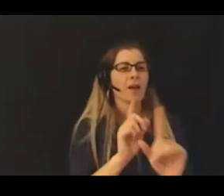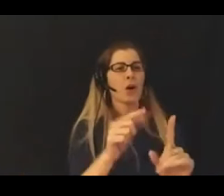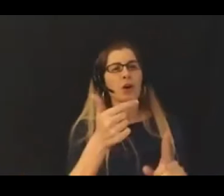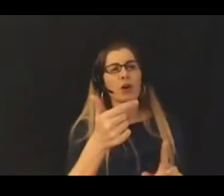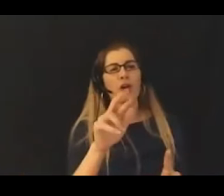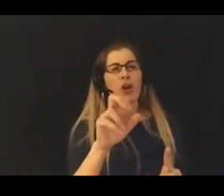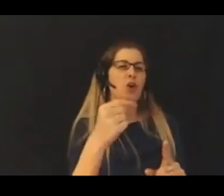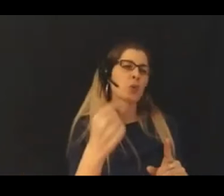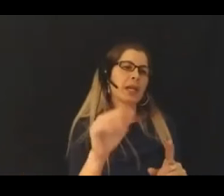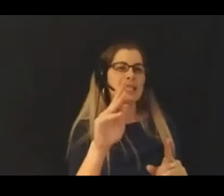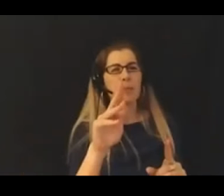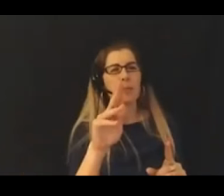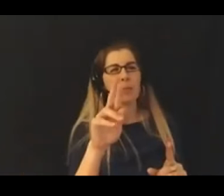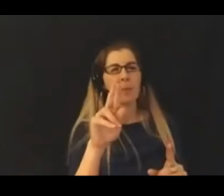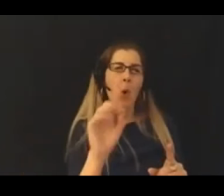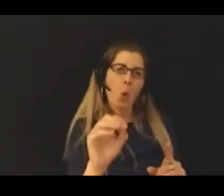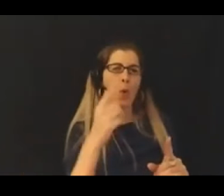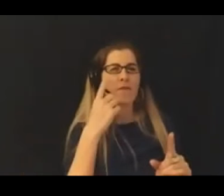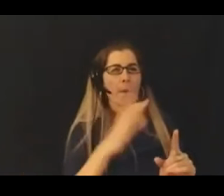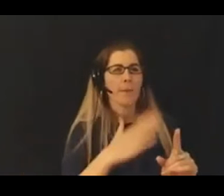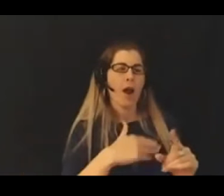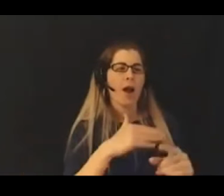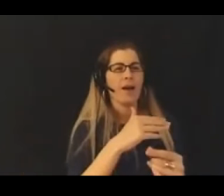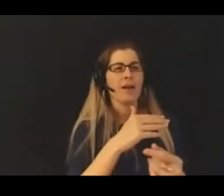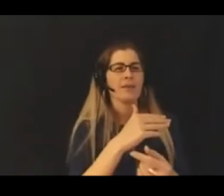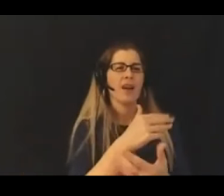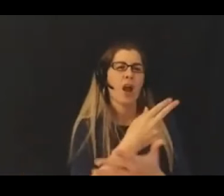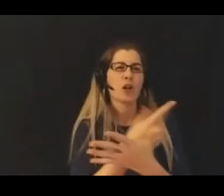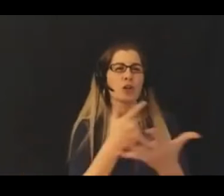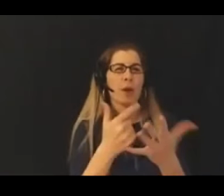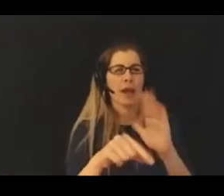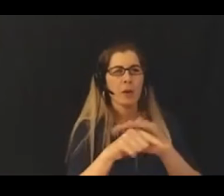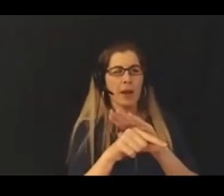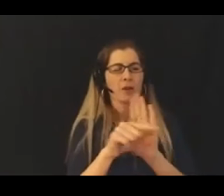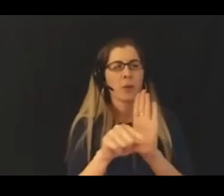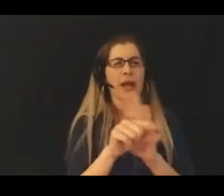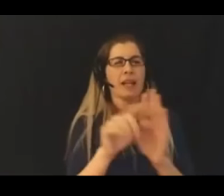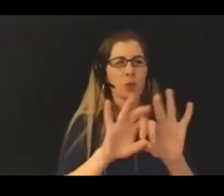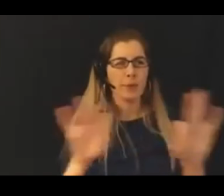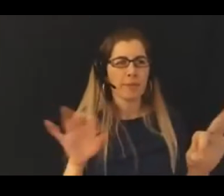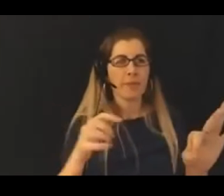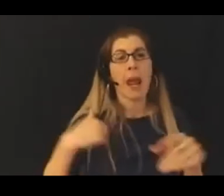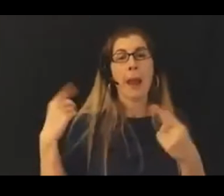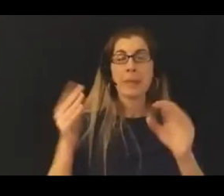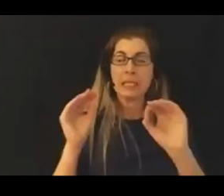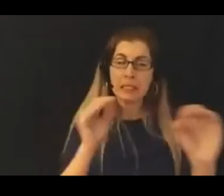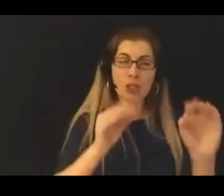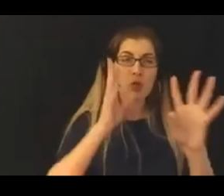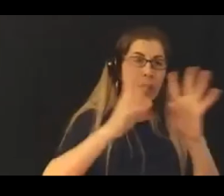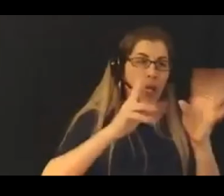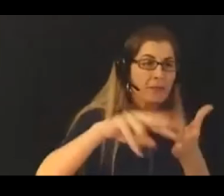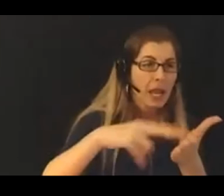for my undergraduate degree. So since I've been in Blacksburg, I've been teaching modern dance and creative dance to all